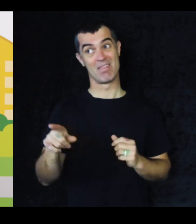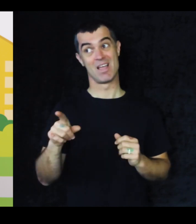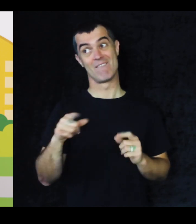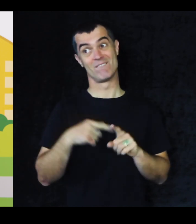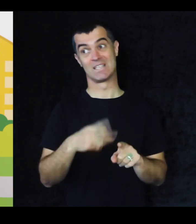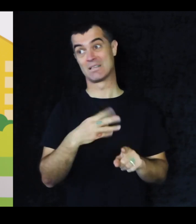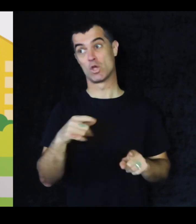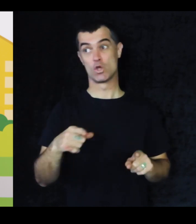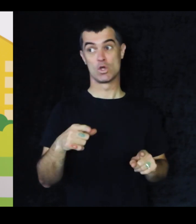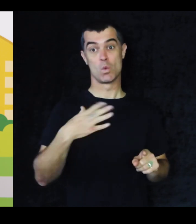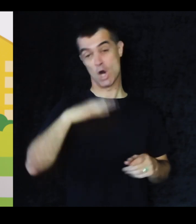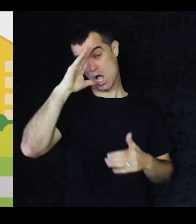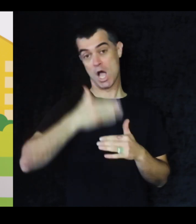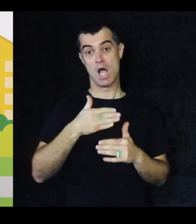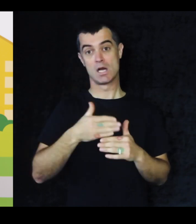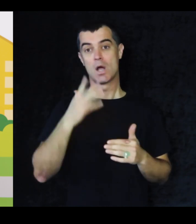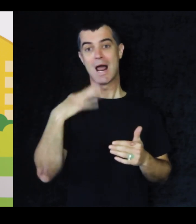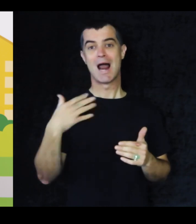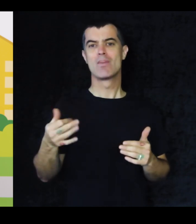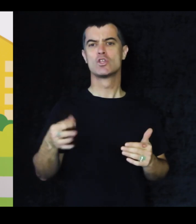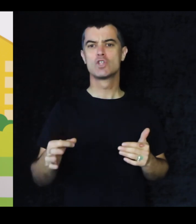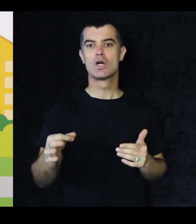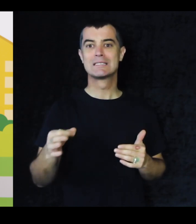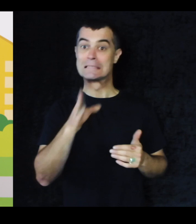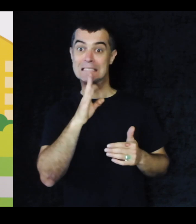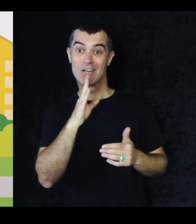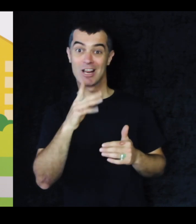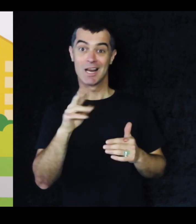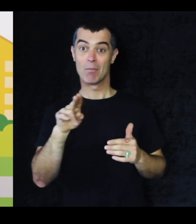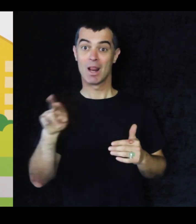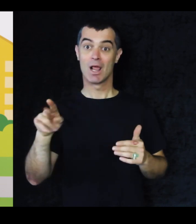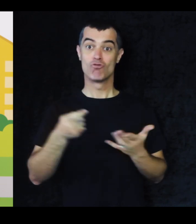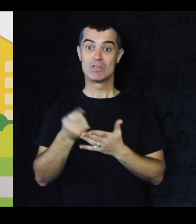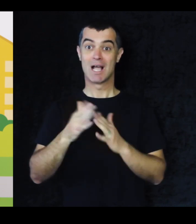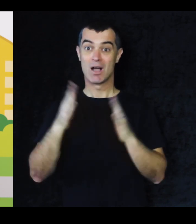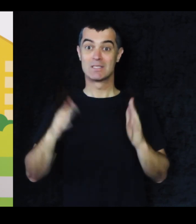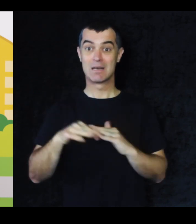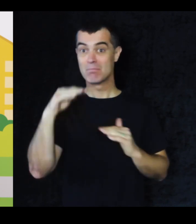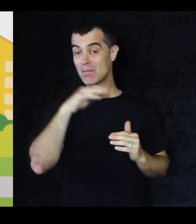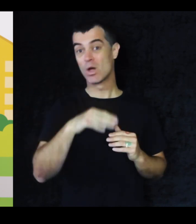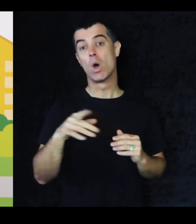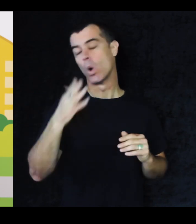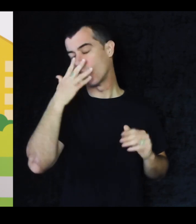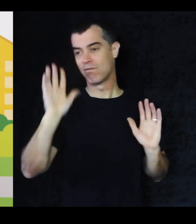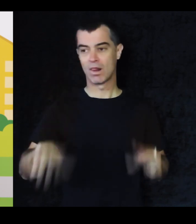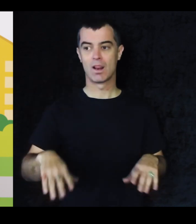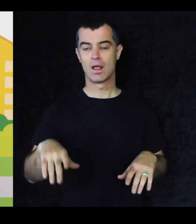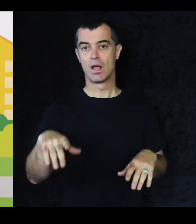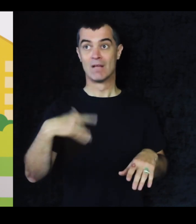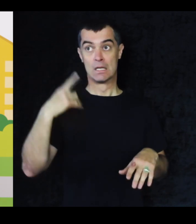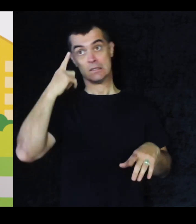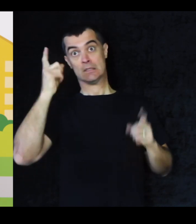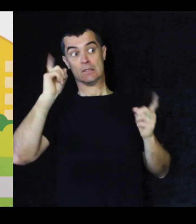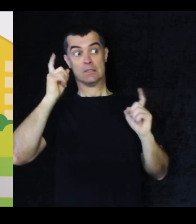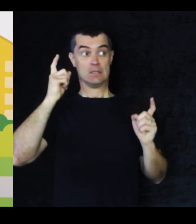people based on something that you want to hide. It's like when I had the dogs secretly at a couple of rental places in Melbourne. It was awful,